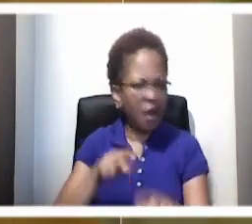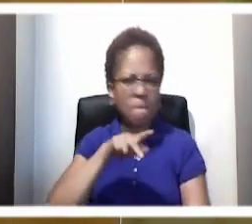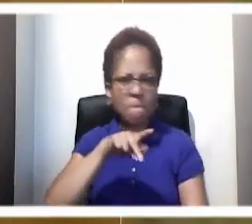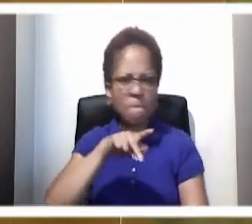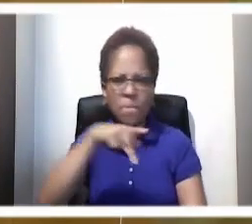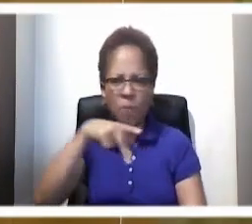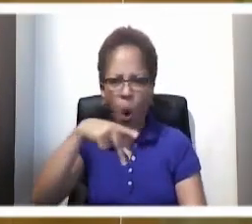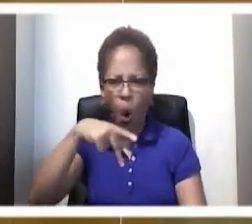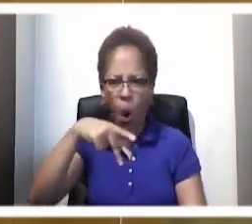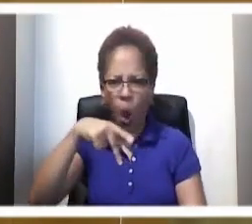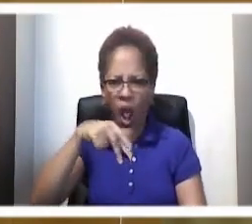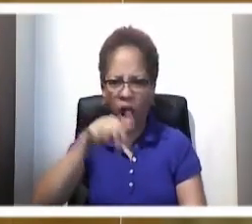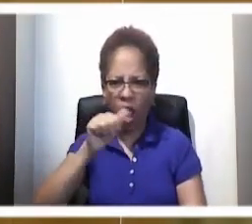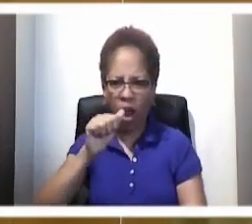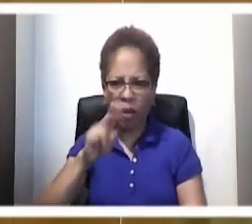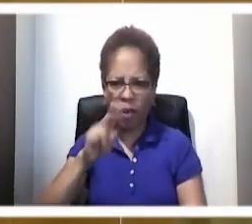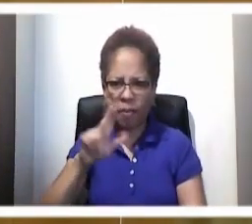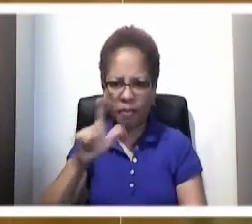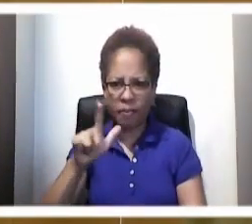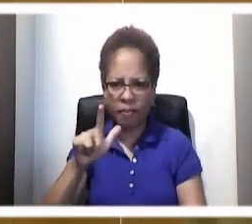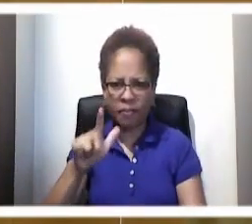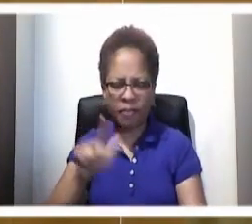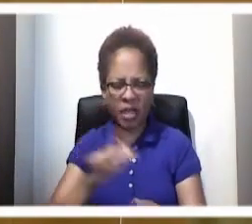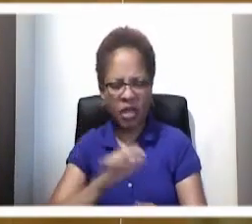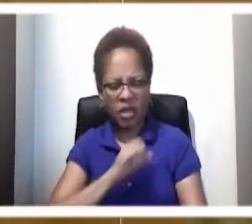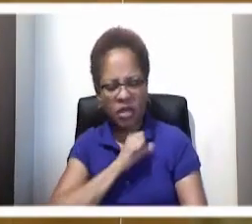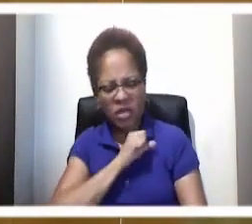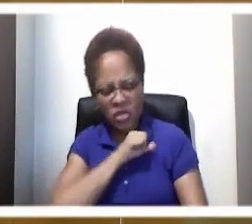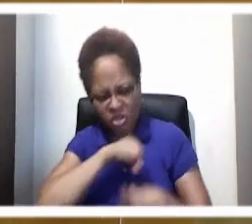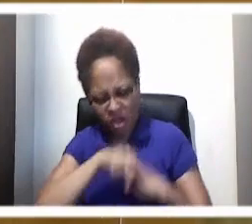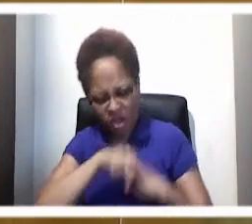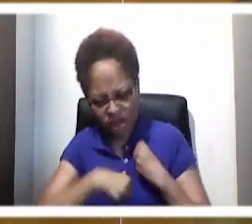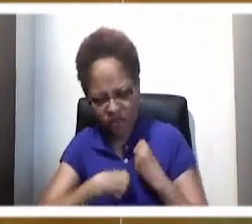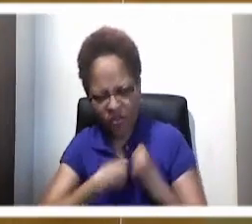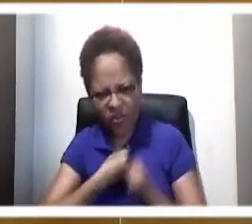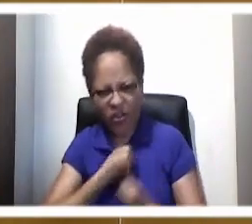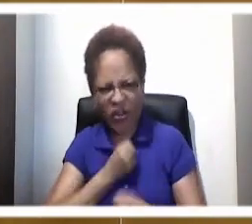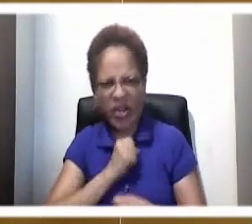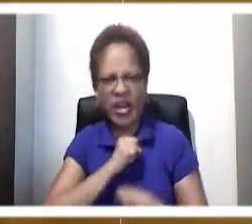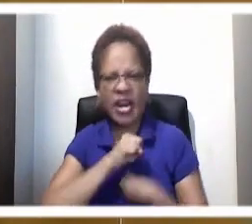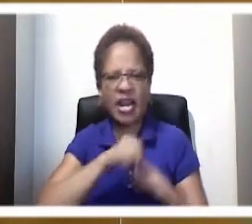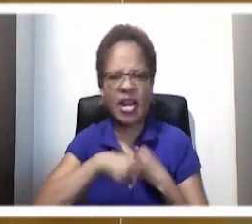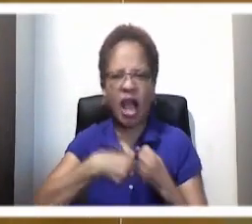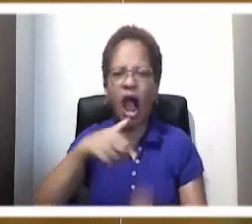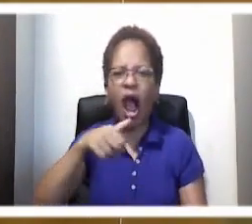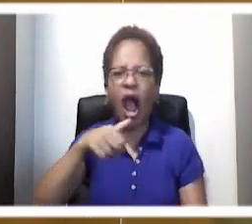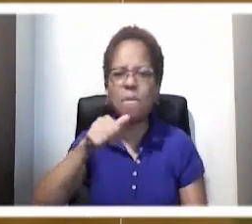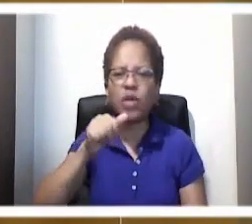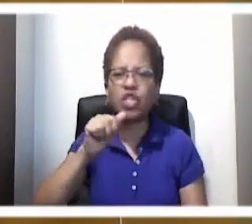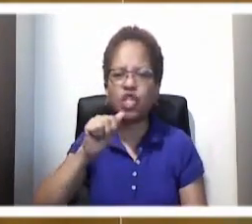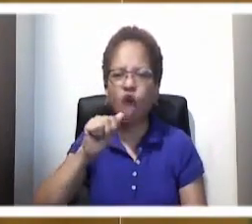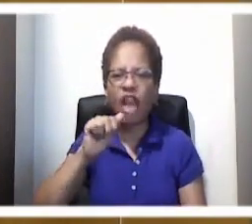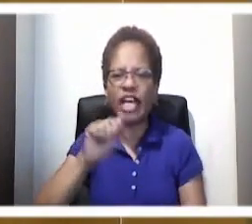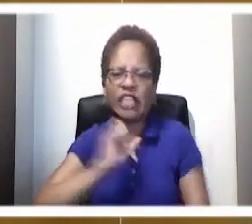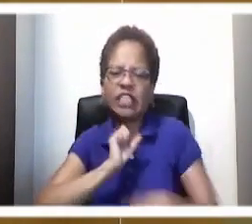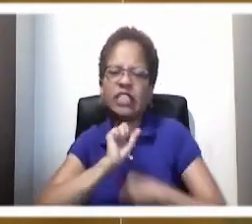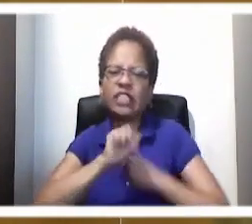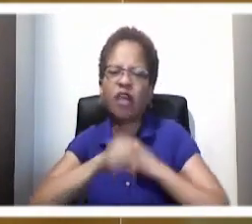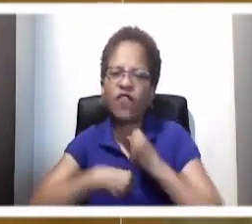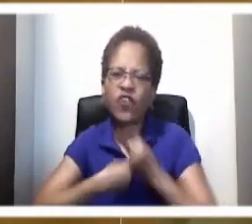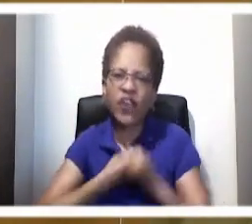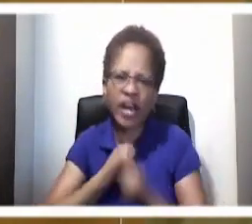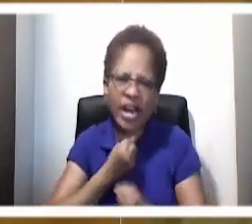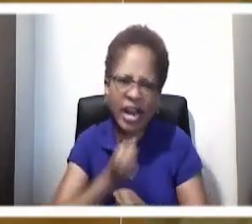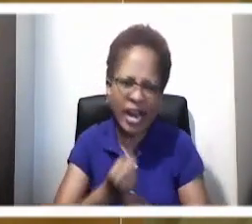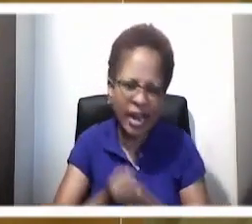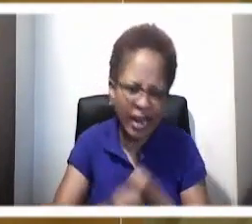what is called the apostolic suffering, that leads him to speak about his confident hope of the